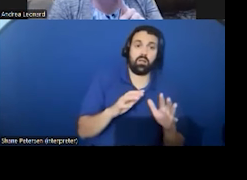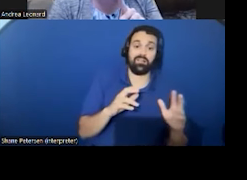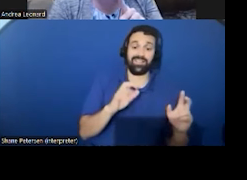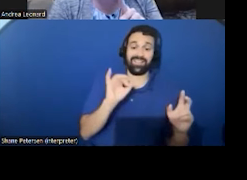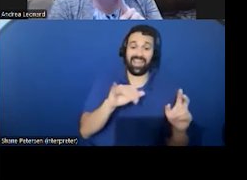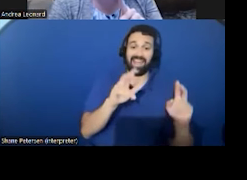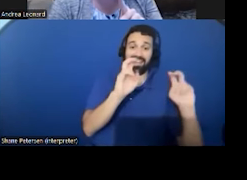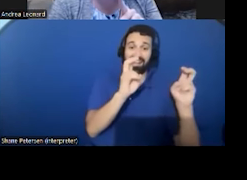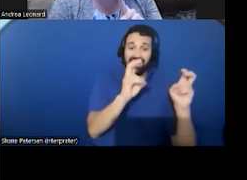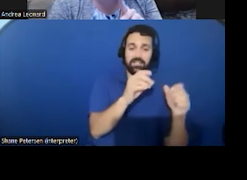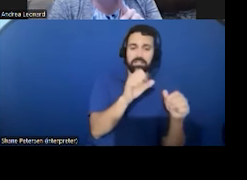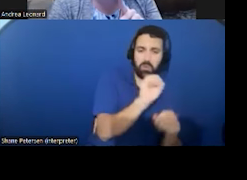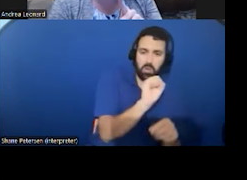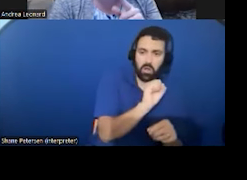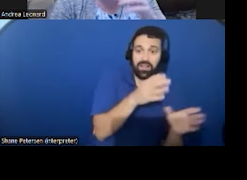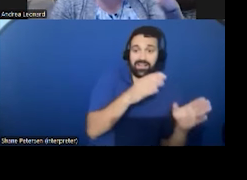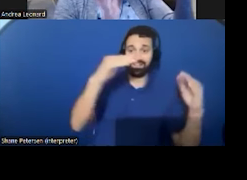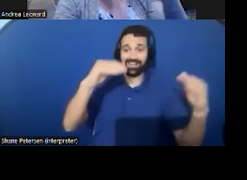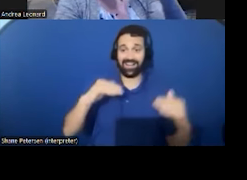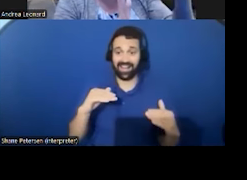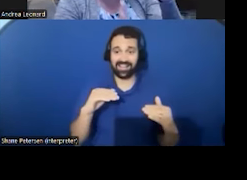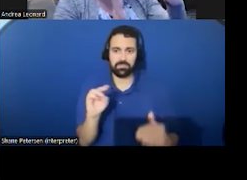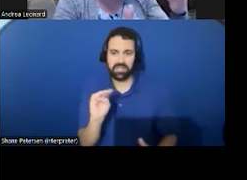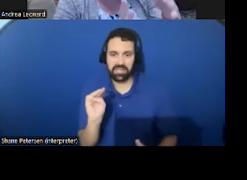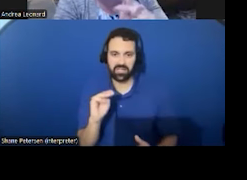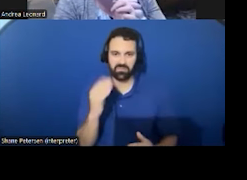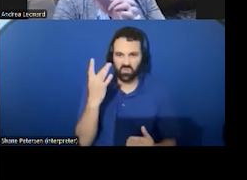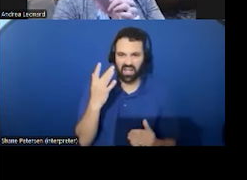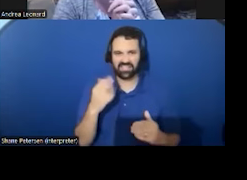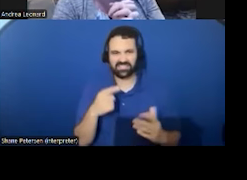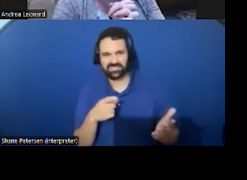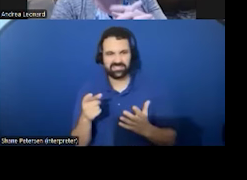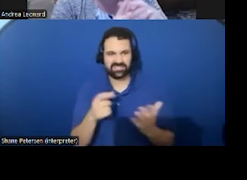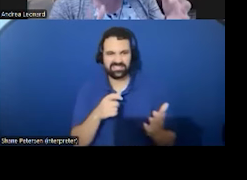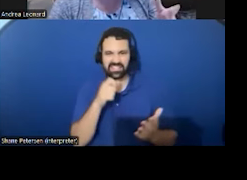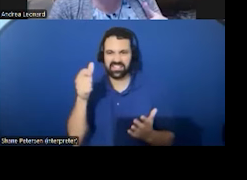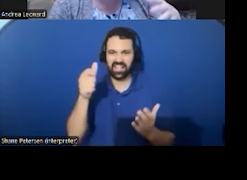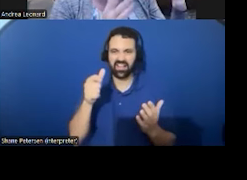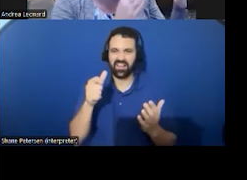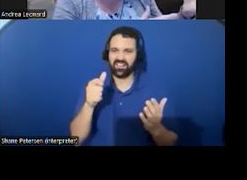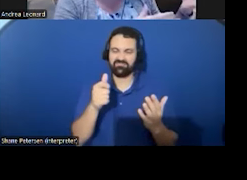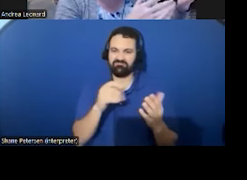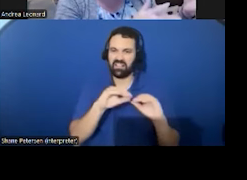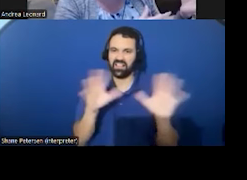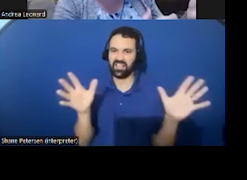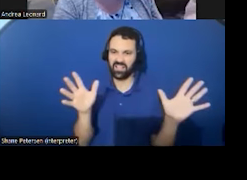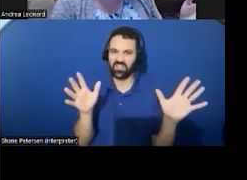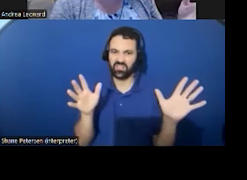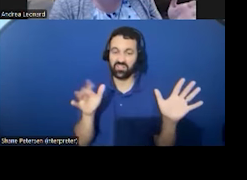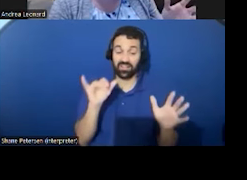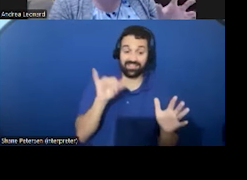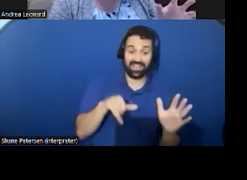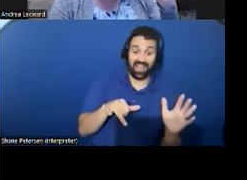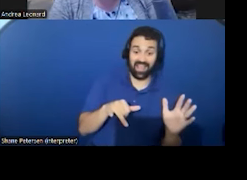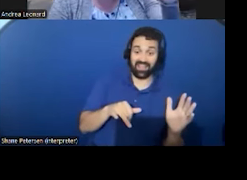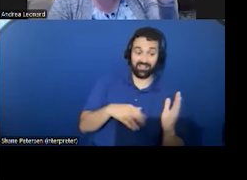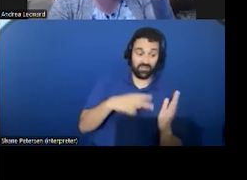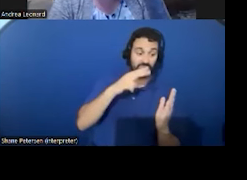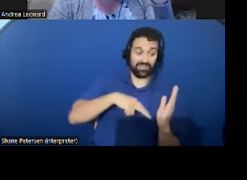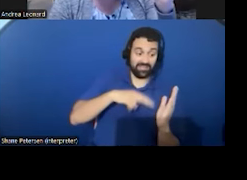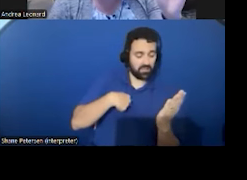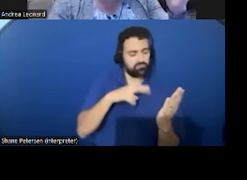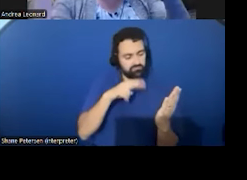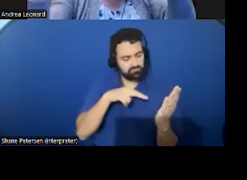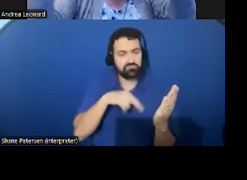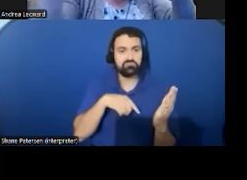next heading medium, because that doesn't successfully nest the headings. And the screen reader is going to tell students that the